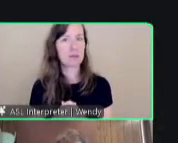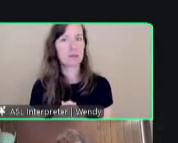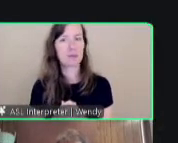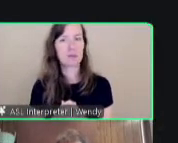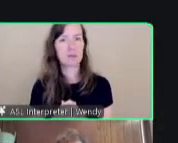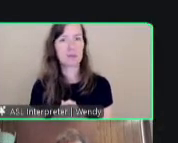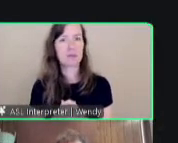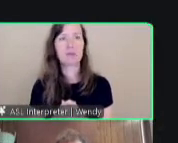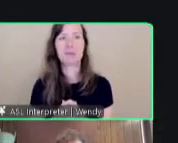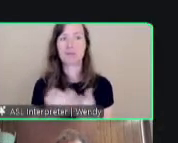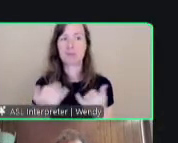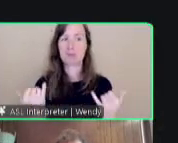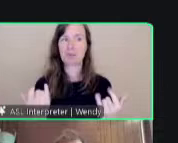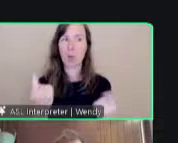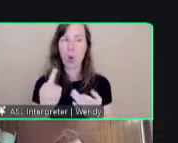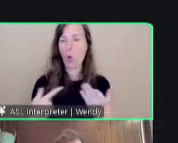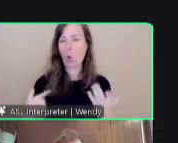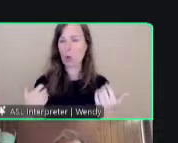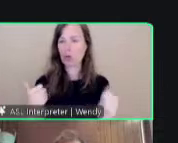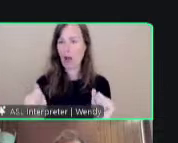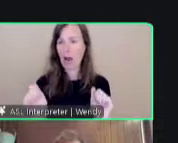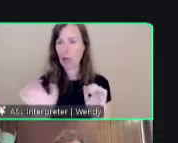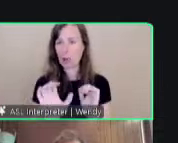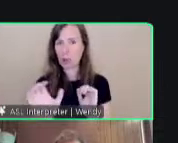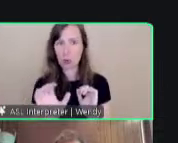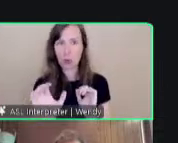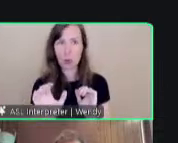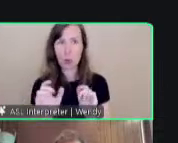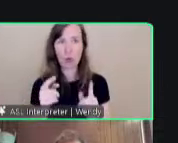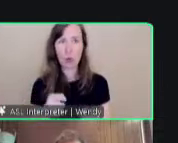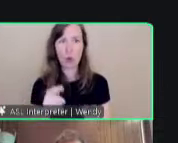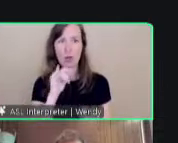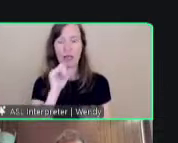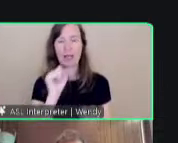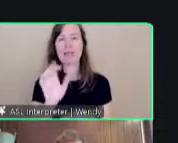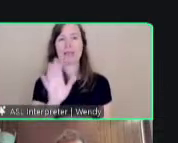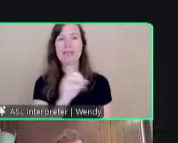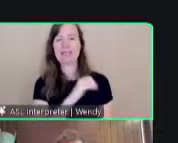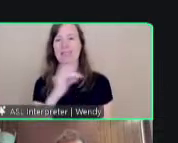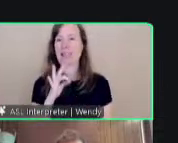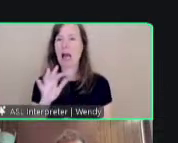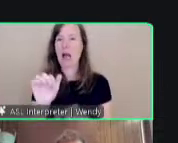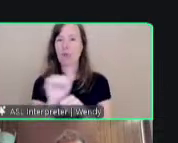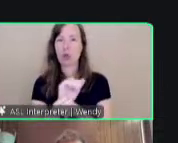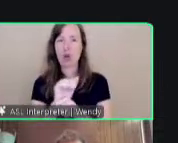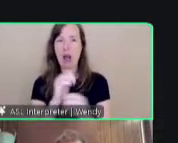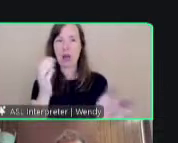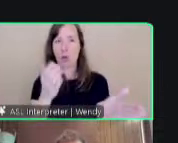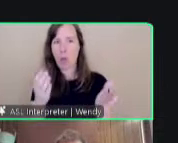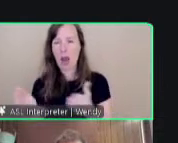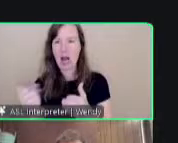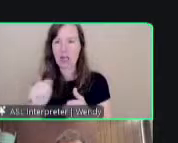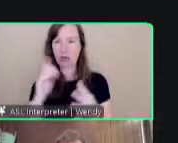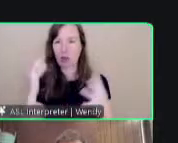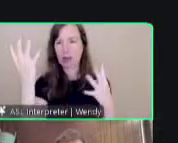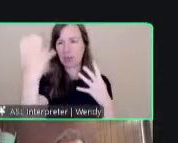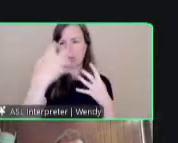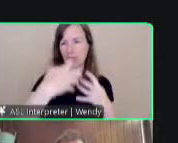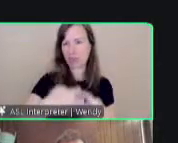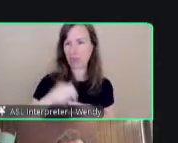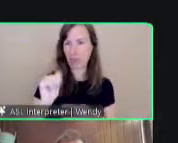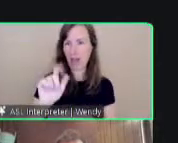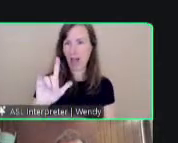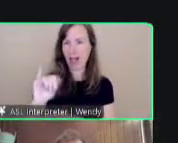So what we've tried to do is align staffing, training, and preparedness within the budget, and of course within funding